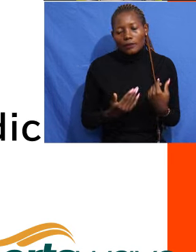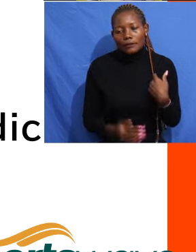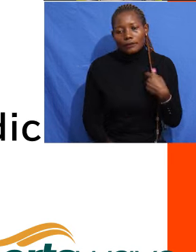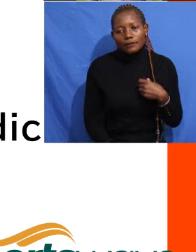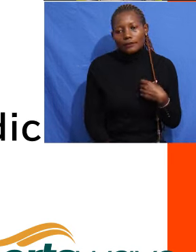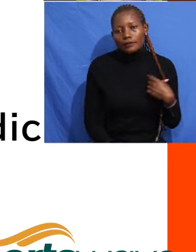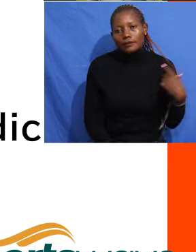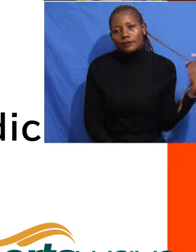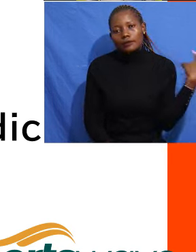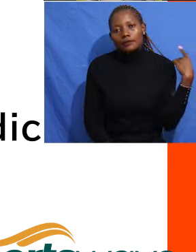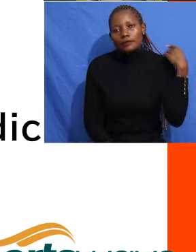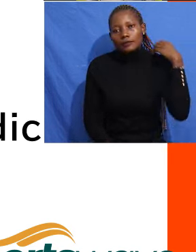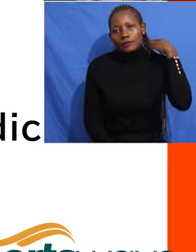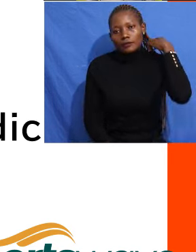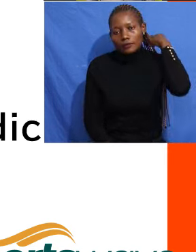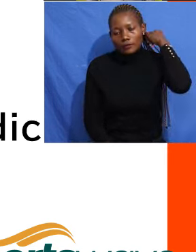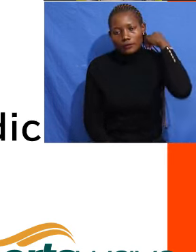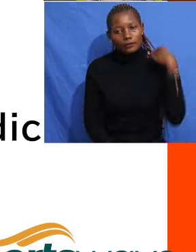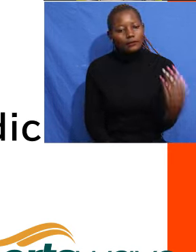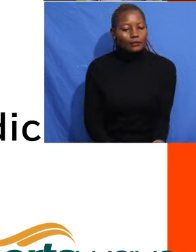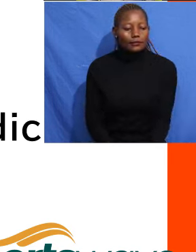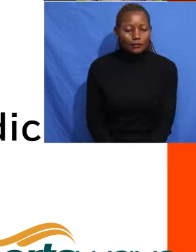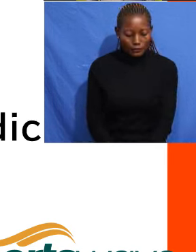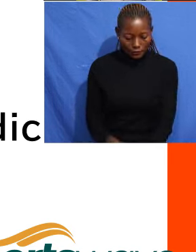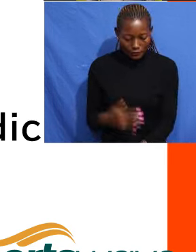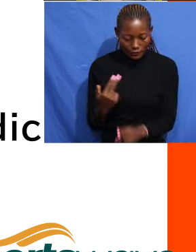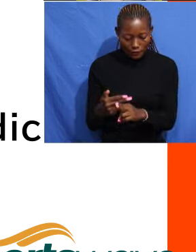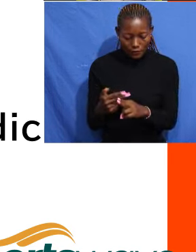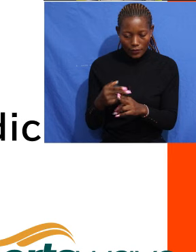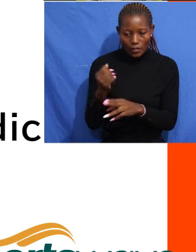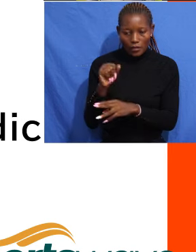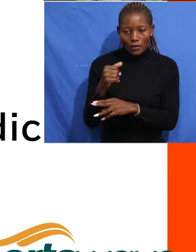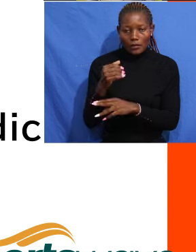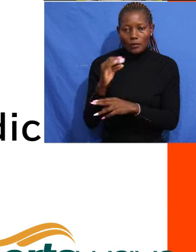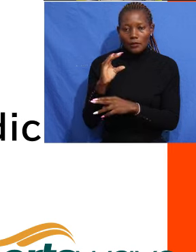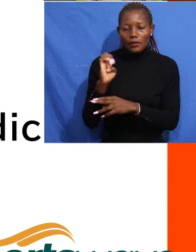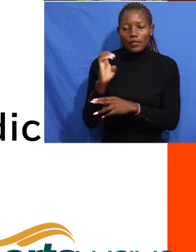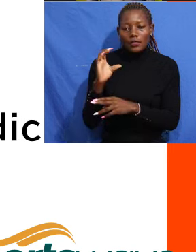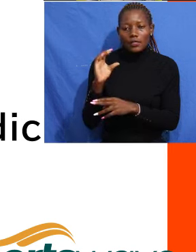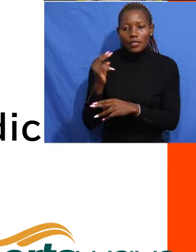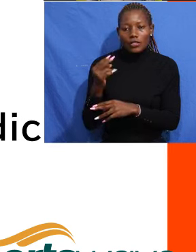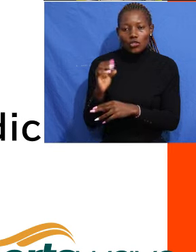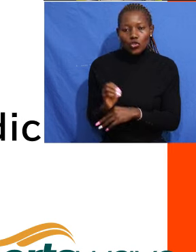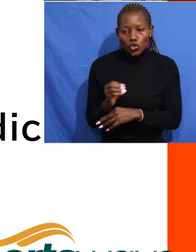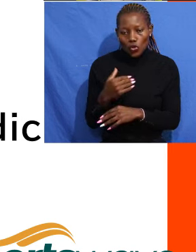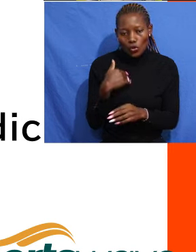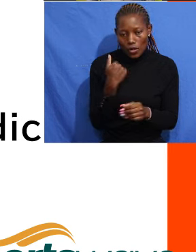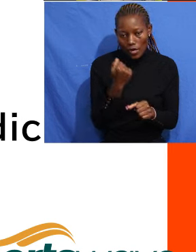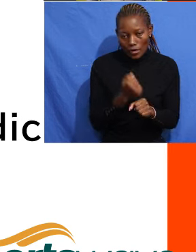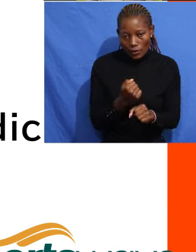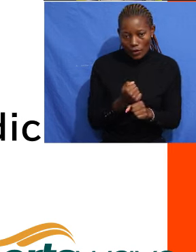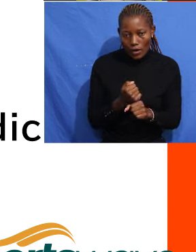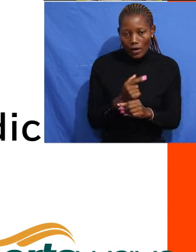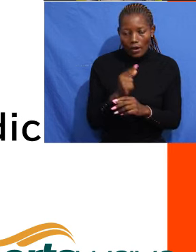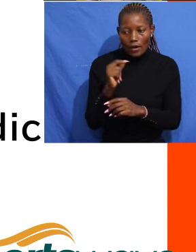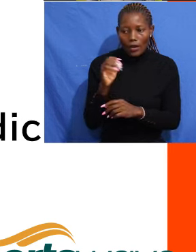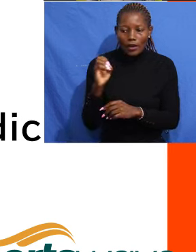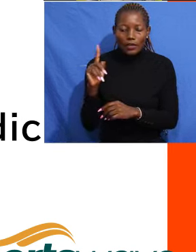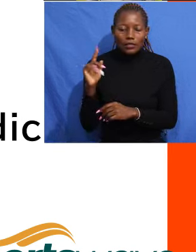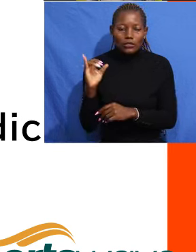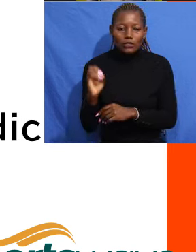Thank you so much. My name is Seichiro Takei. I work at the Teikyo University